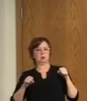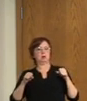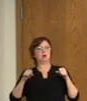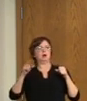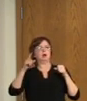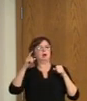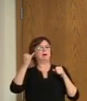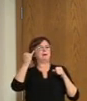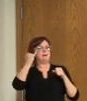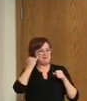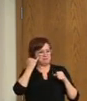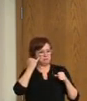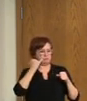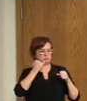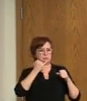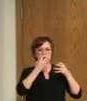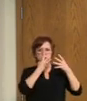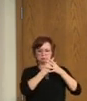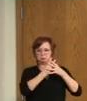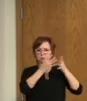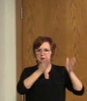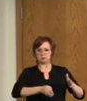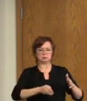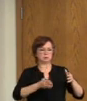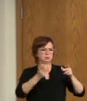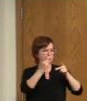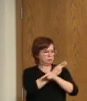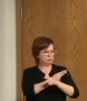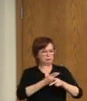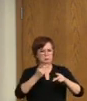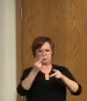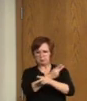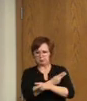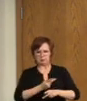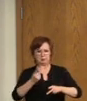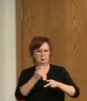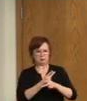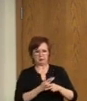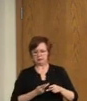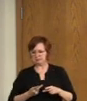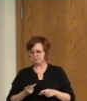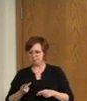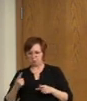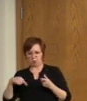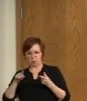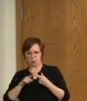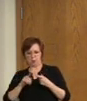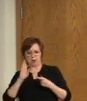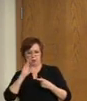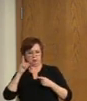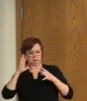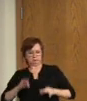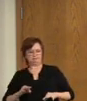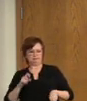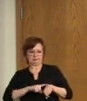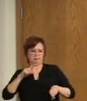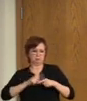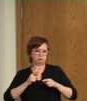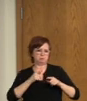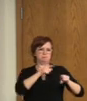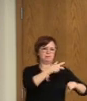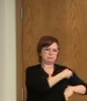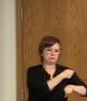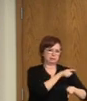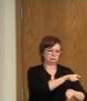would inmates get vaccinated? Thank you. Thanks for the question. It's hard to say right now on where that